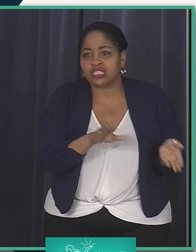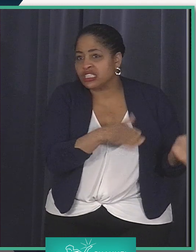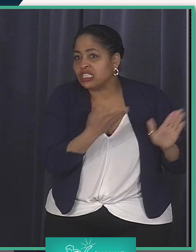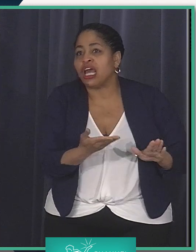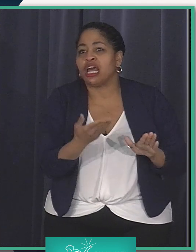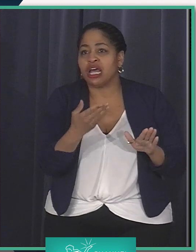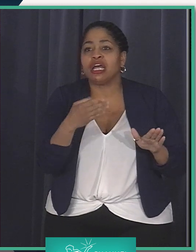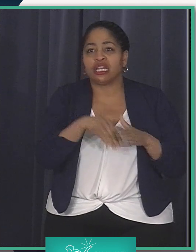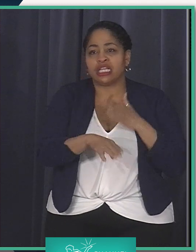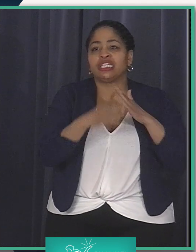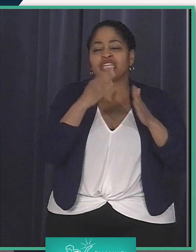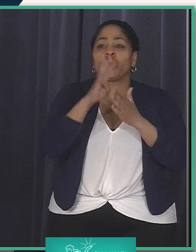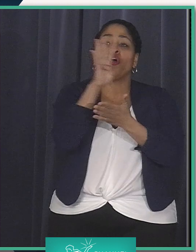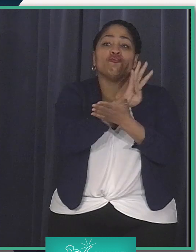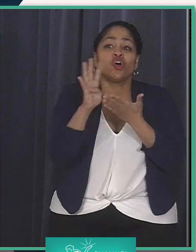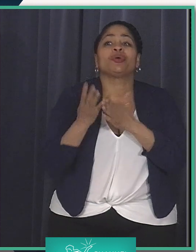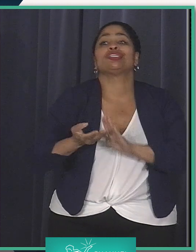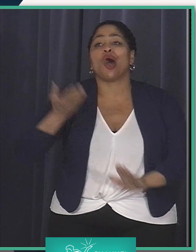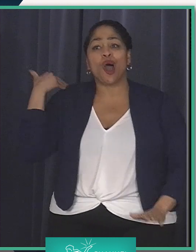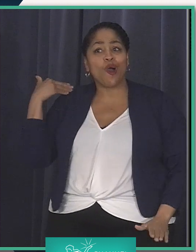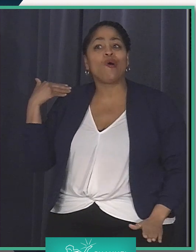deaths in the city 4 weeks ago,